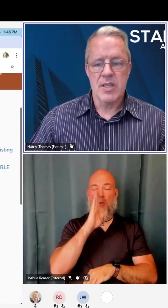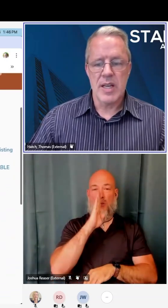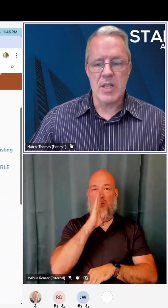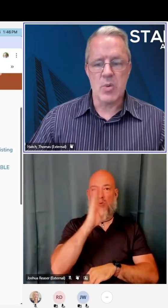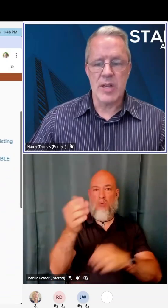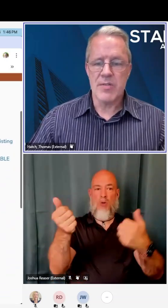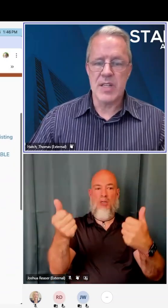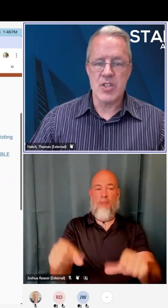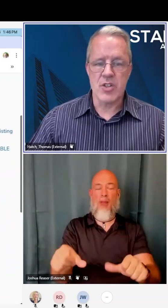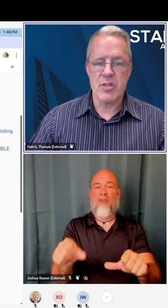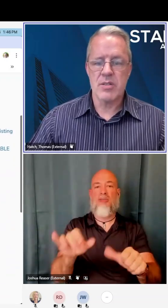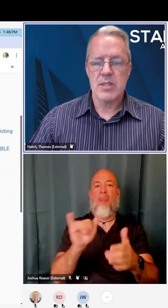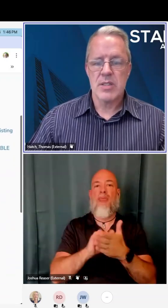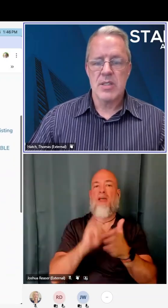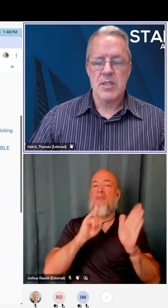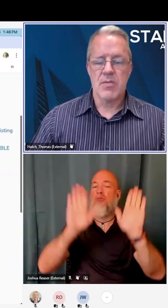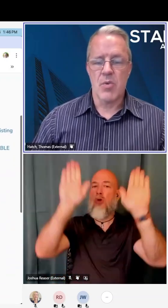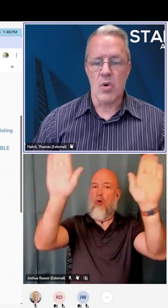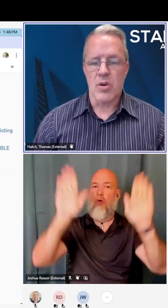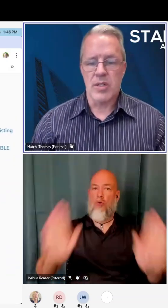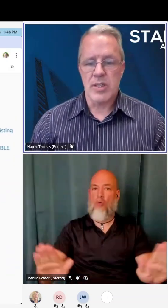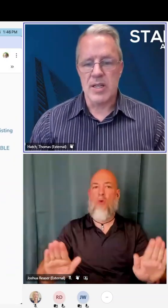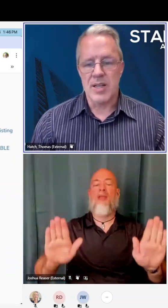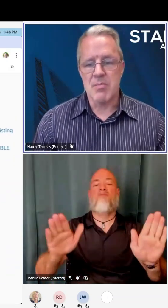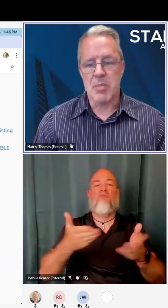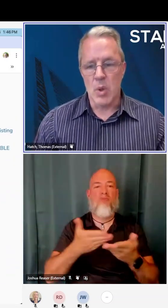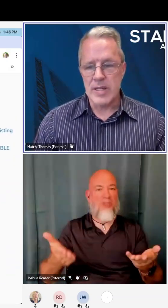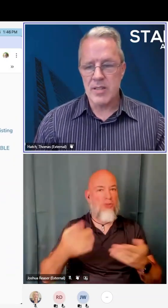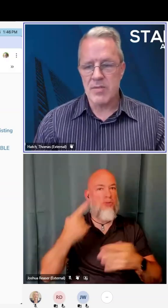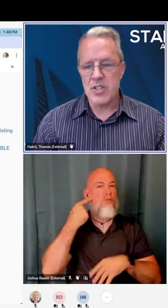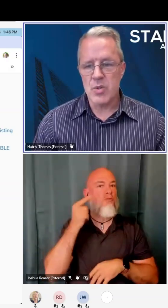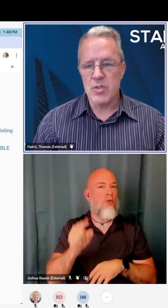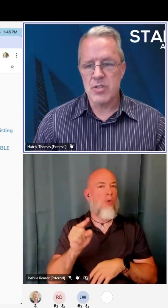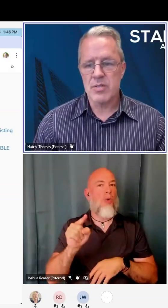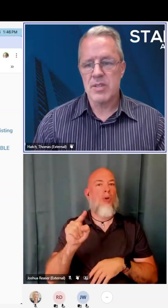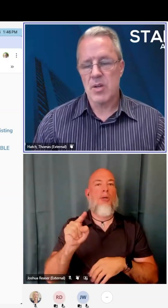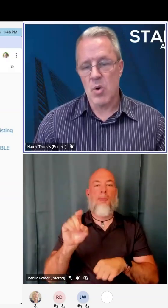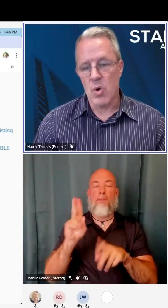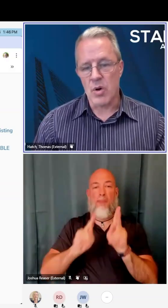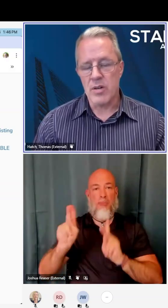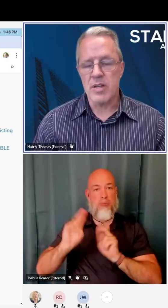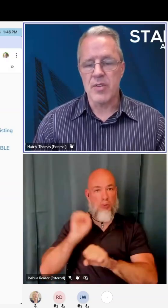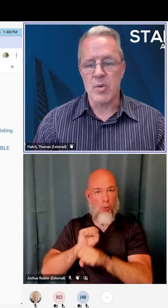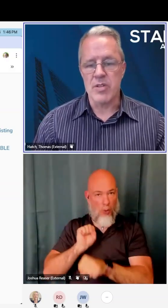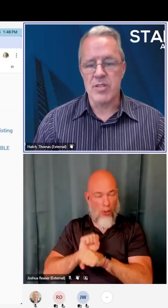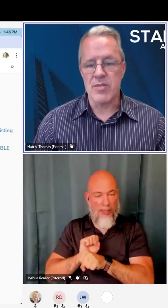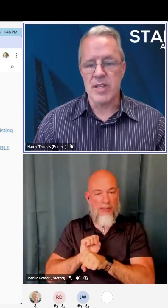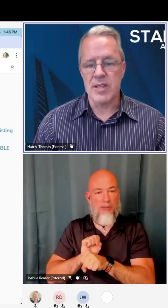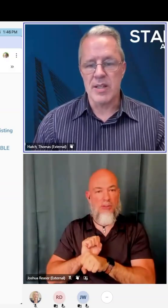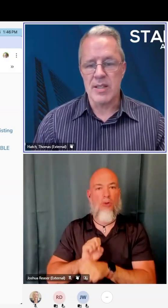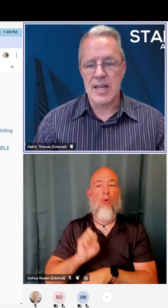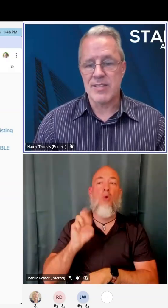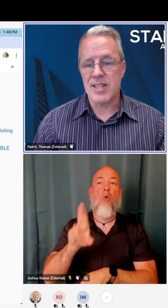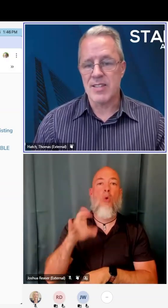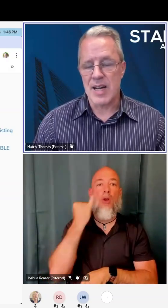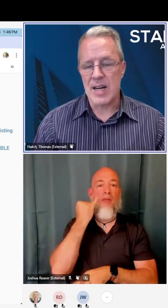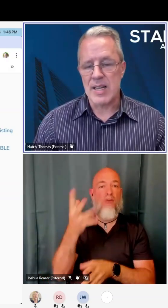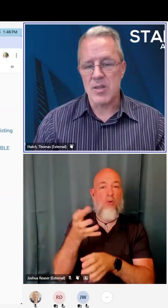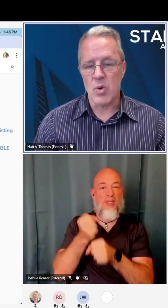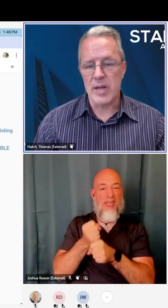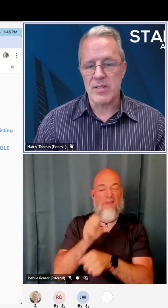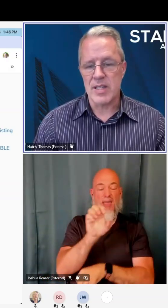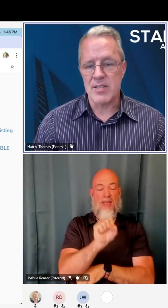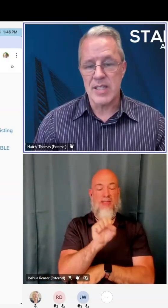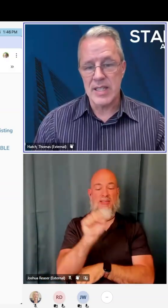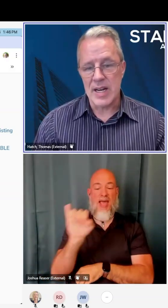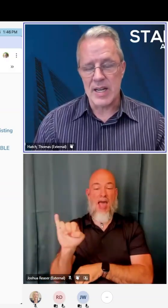is a great feature for employed individuals, or if you're receiving